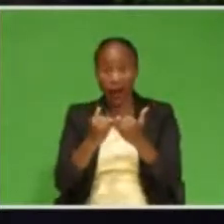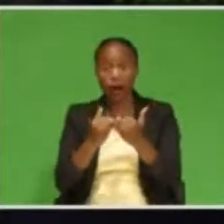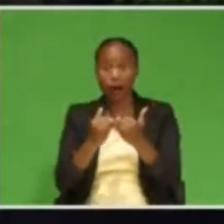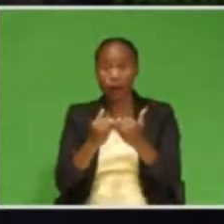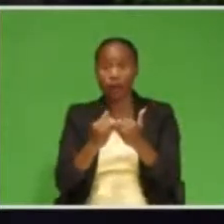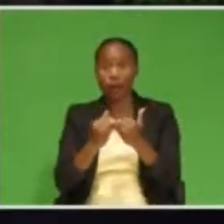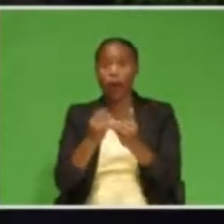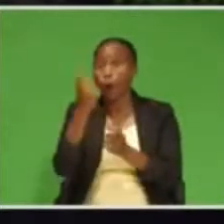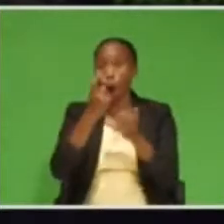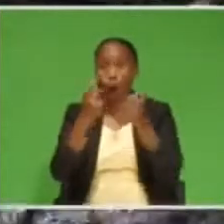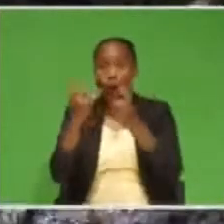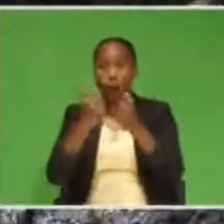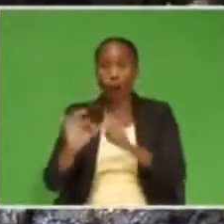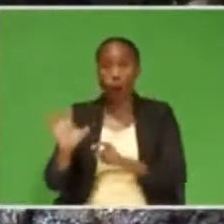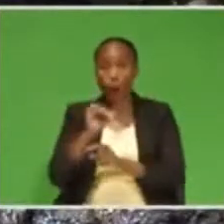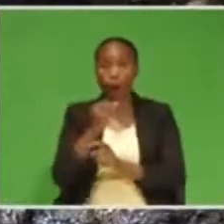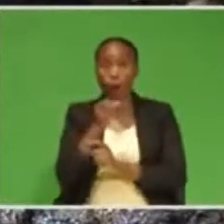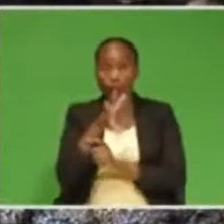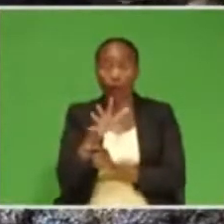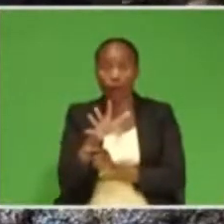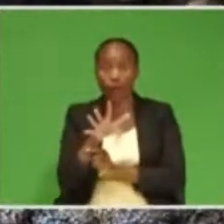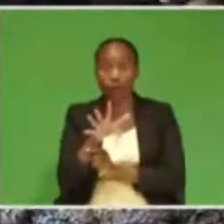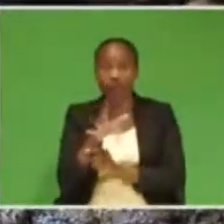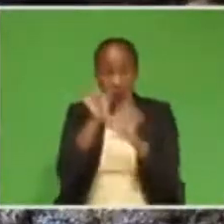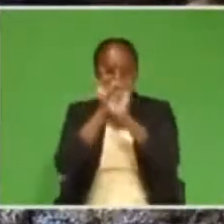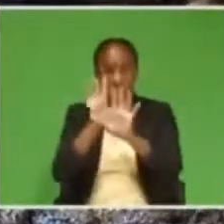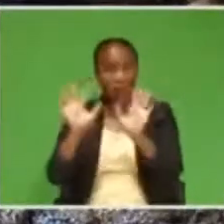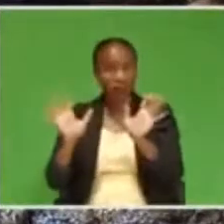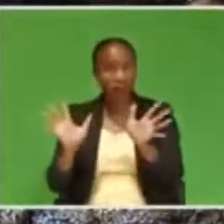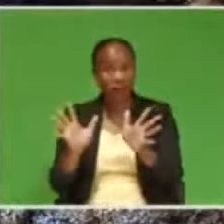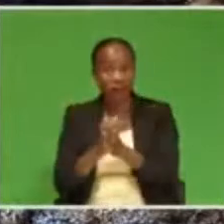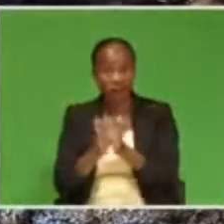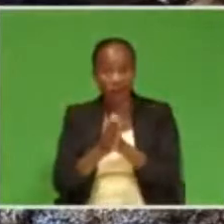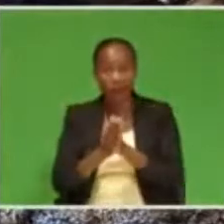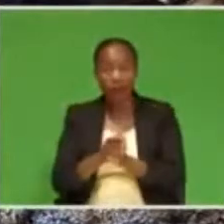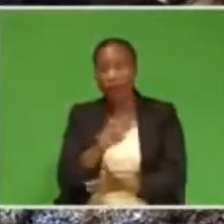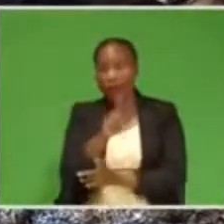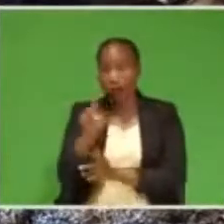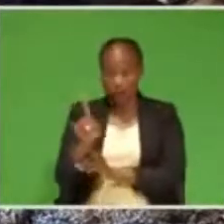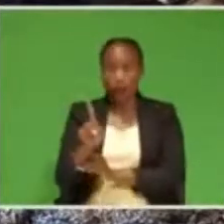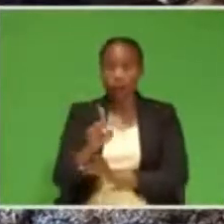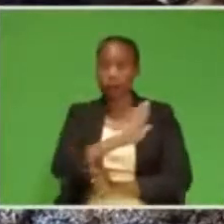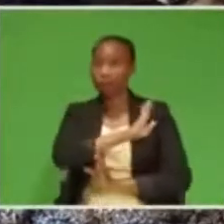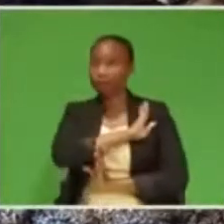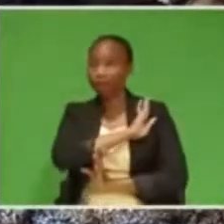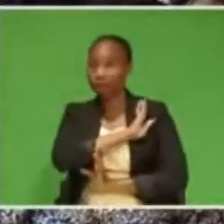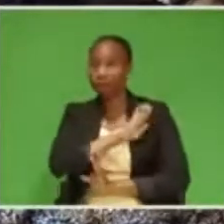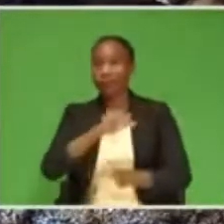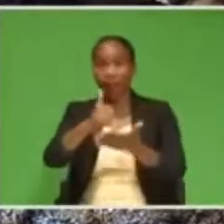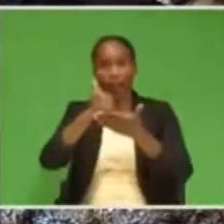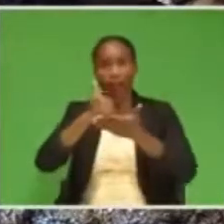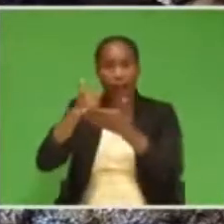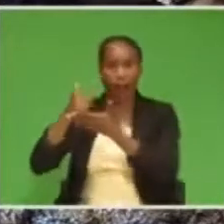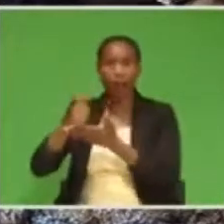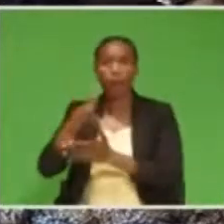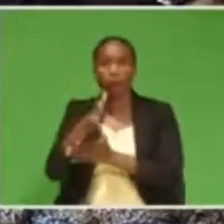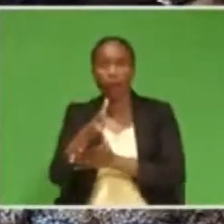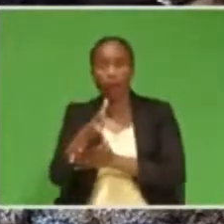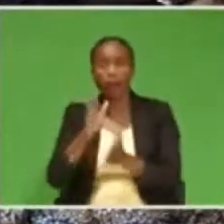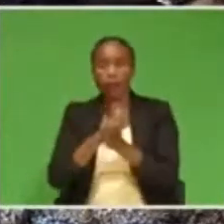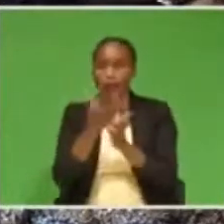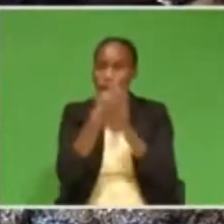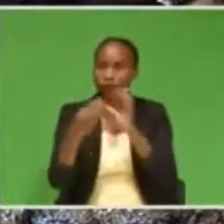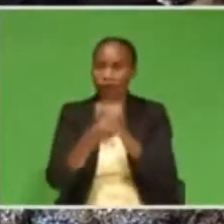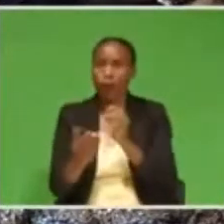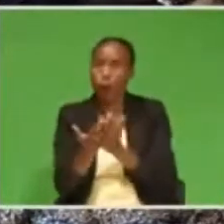call you one by one. And Sergeant in Arms, you will help me to remove or usher